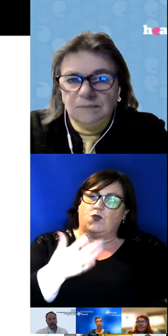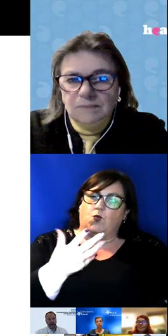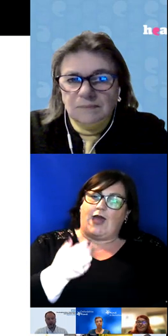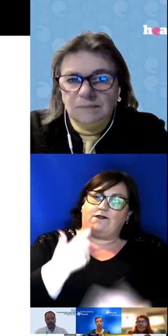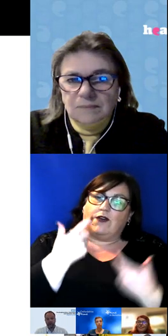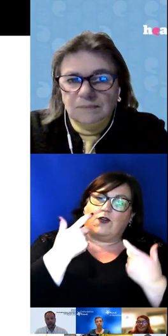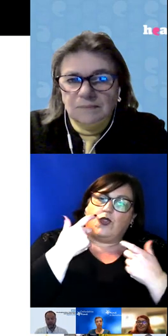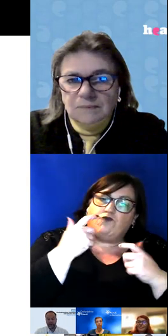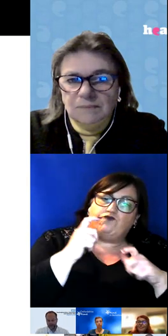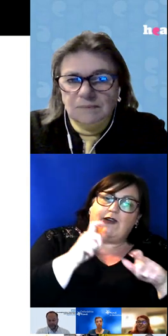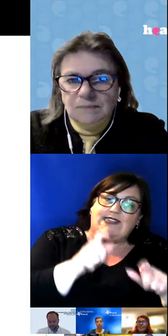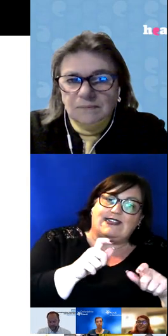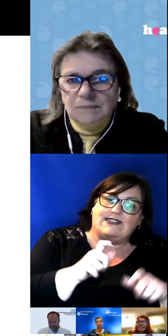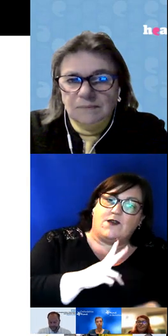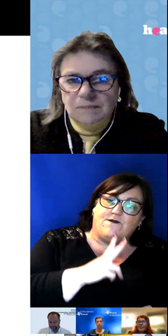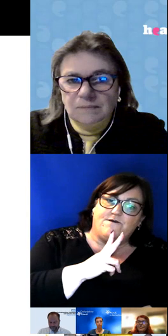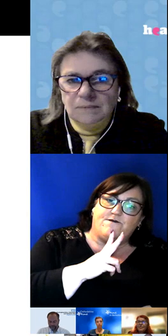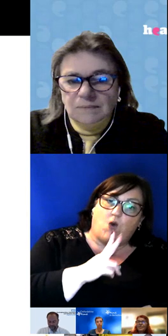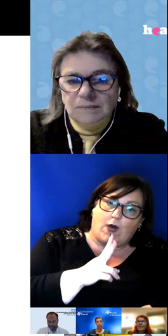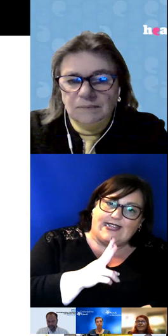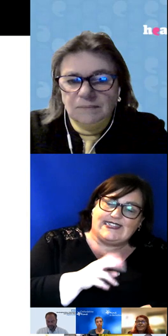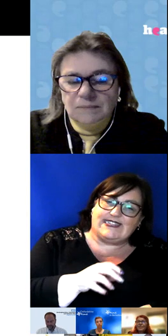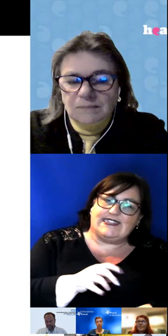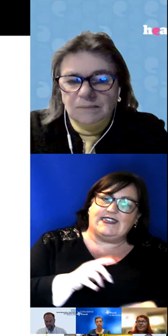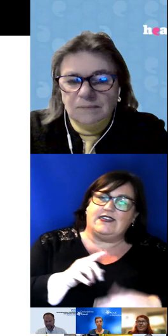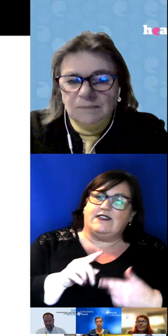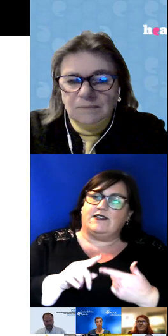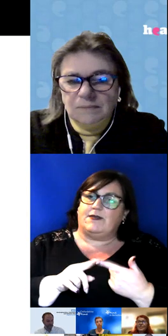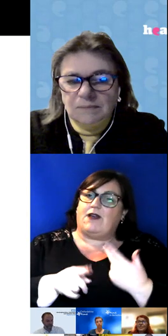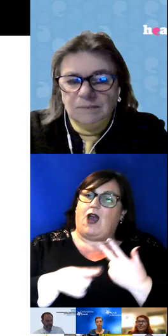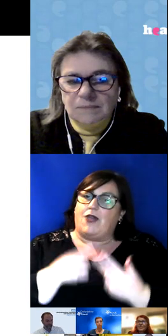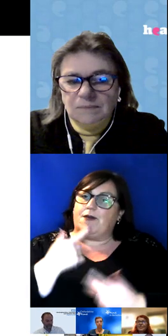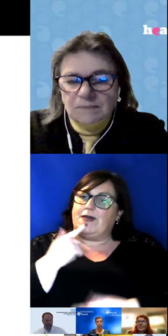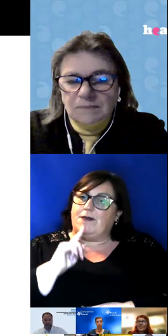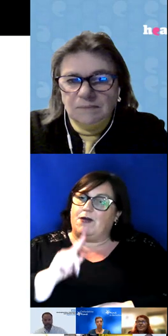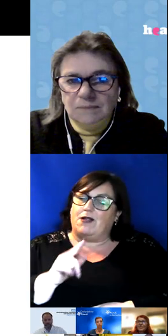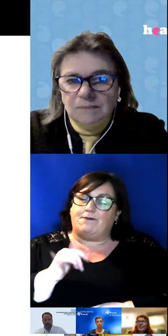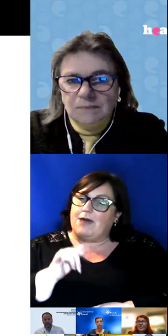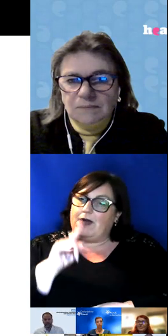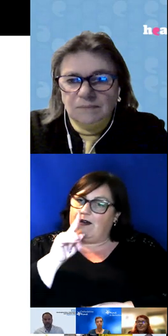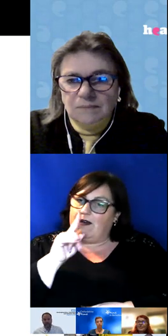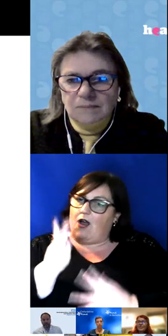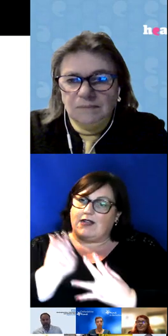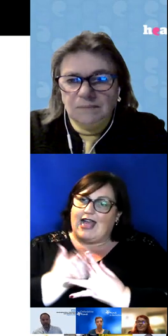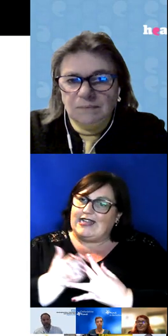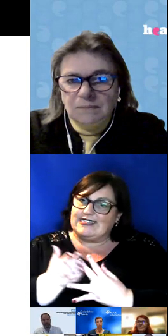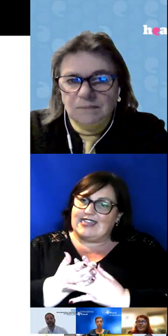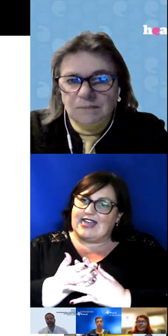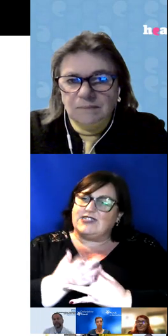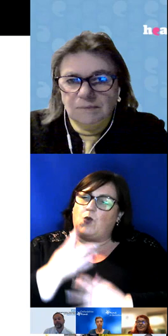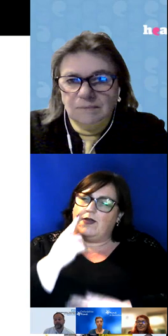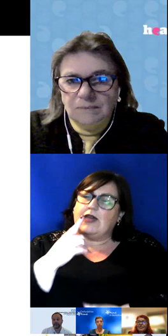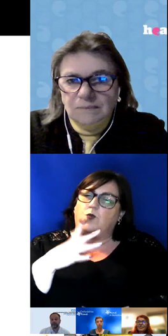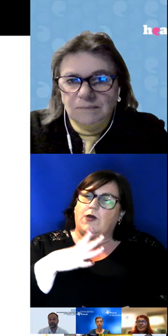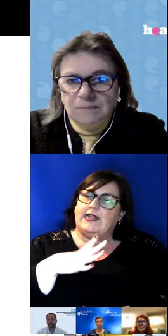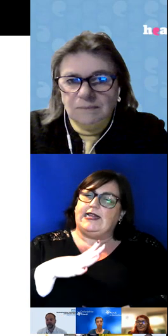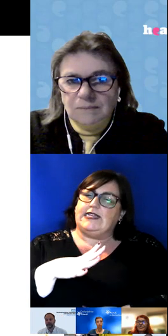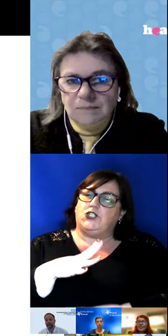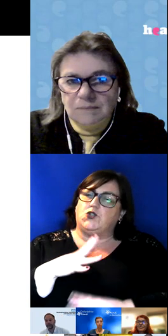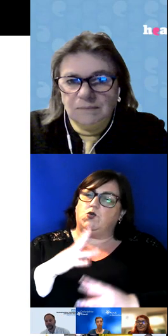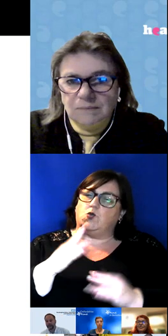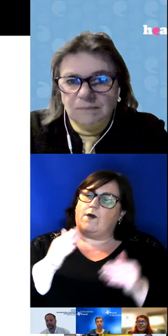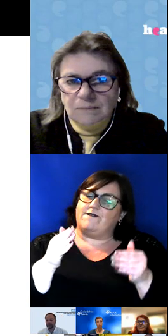necessarily accessing services who might benefit. So I think, let's look at it wider in that context. If you want to not